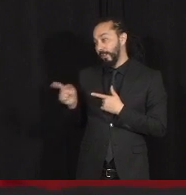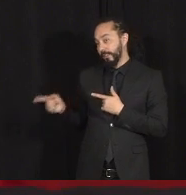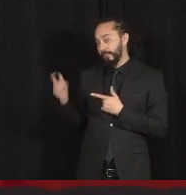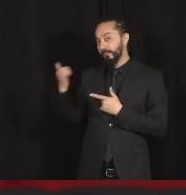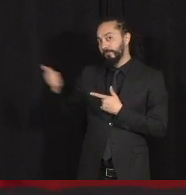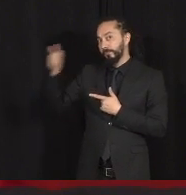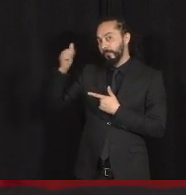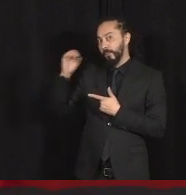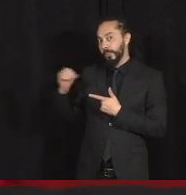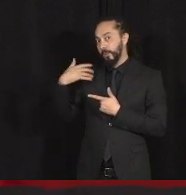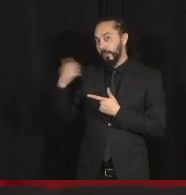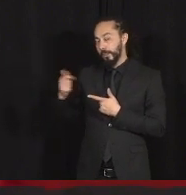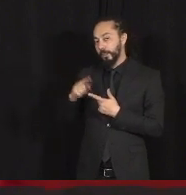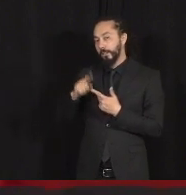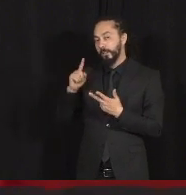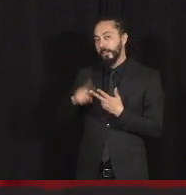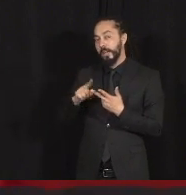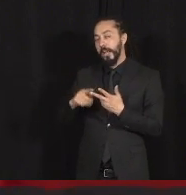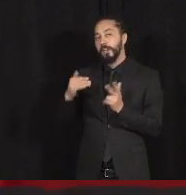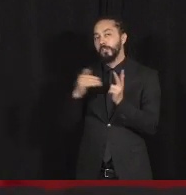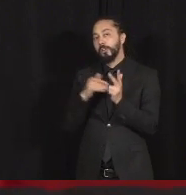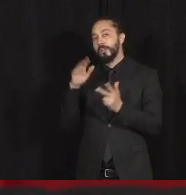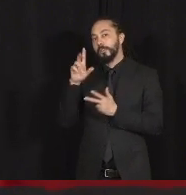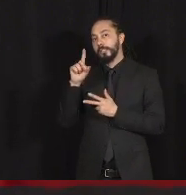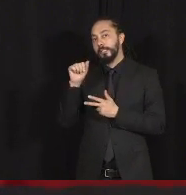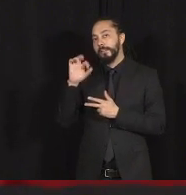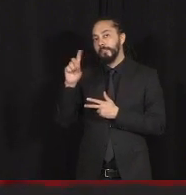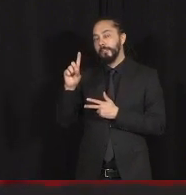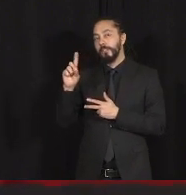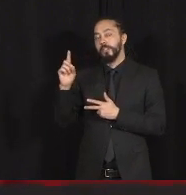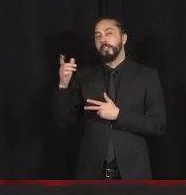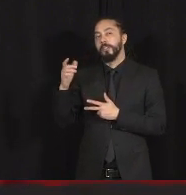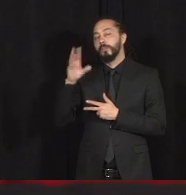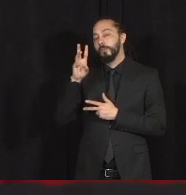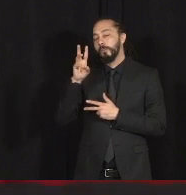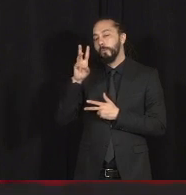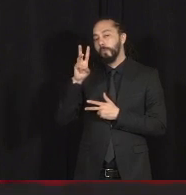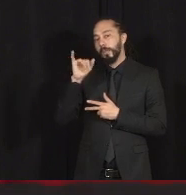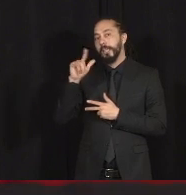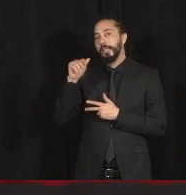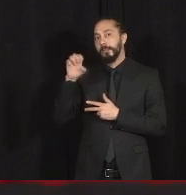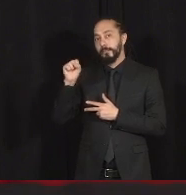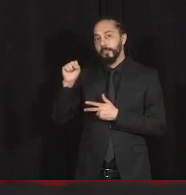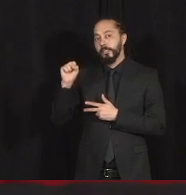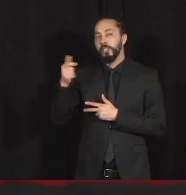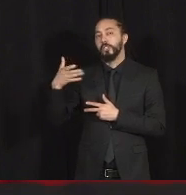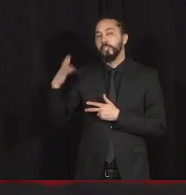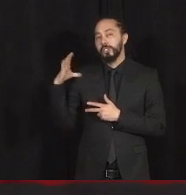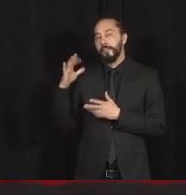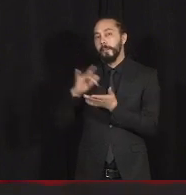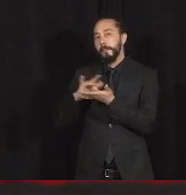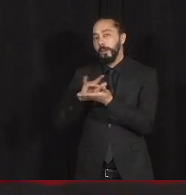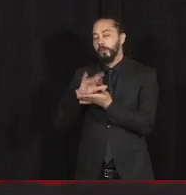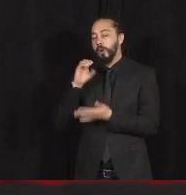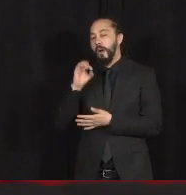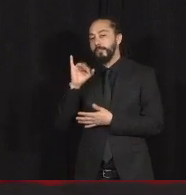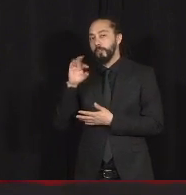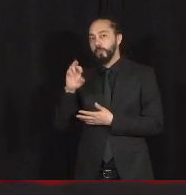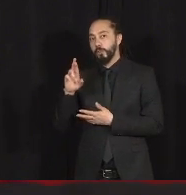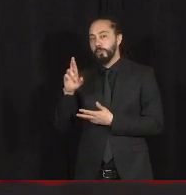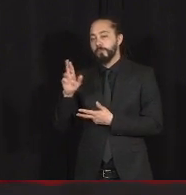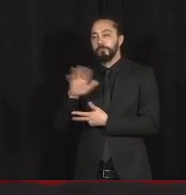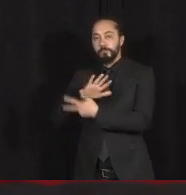Williams, the Chief Medical Officer. So science has been to the fore in informing